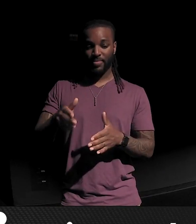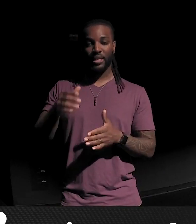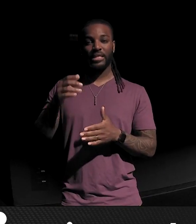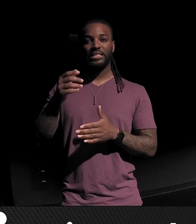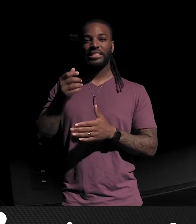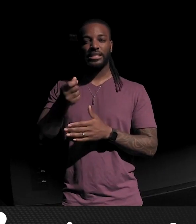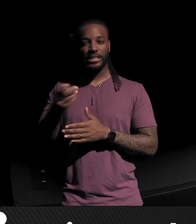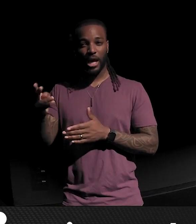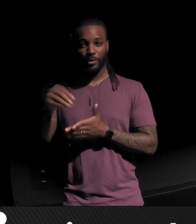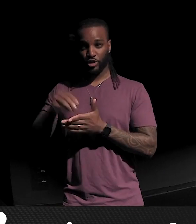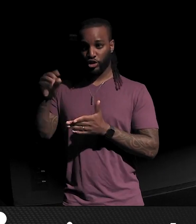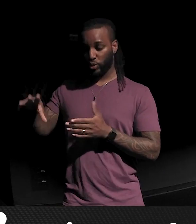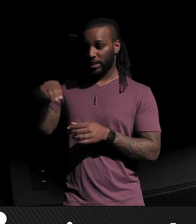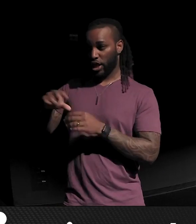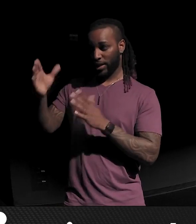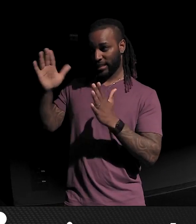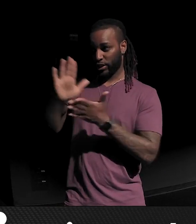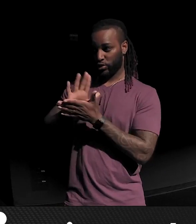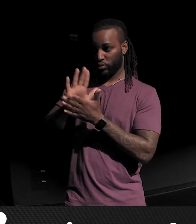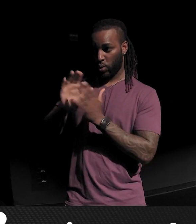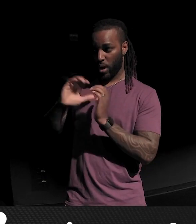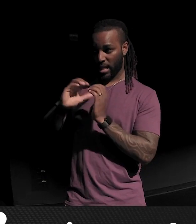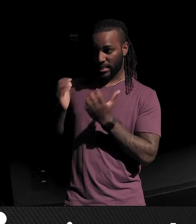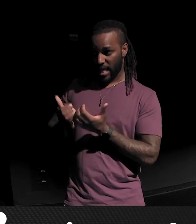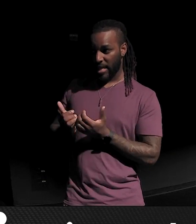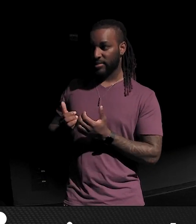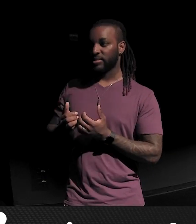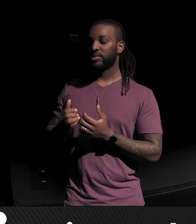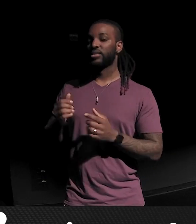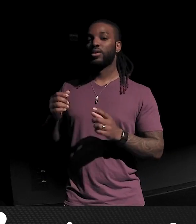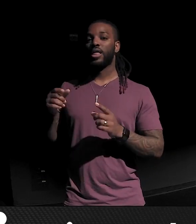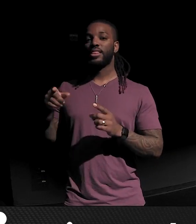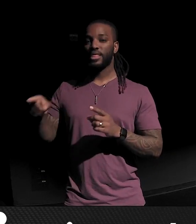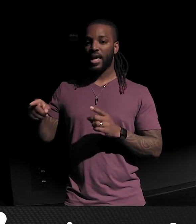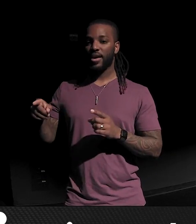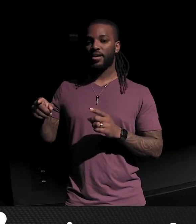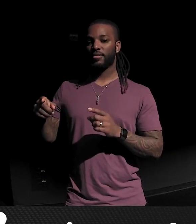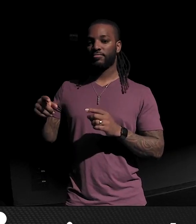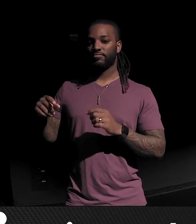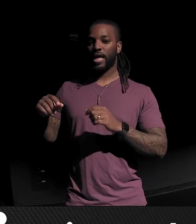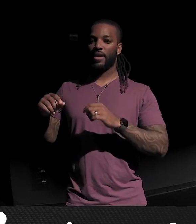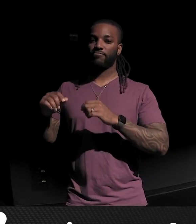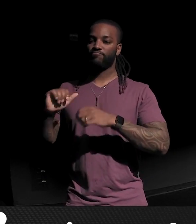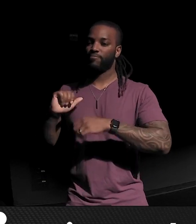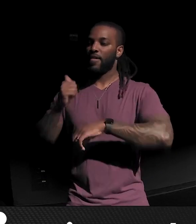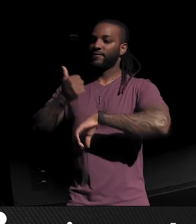had in her Sunday school class were Bill and Vonette Bright. They founded Campus Crusade for Christ,